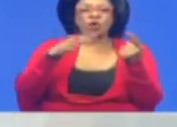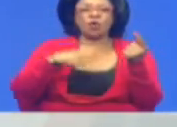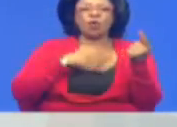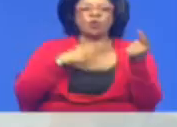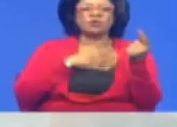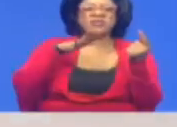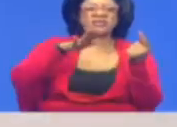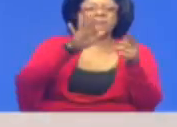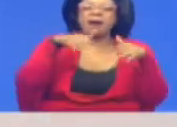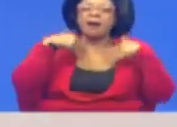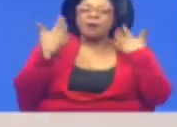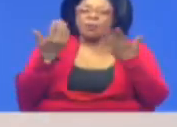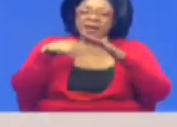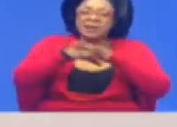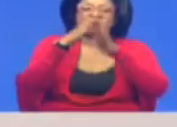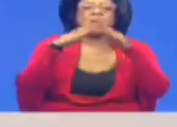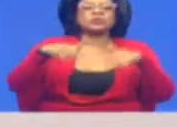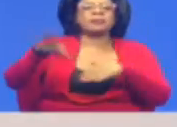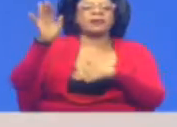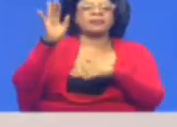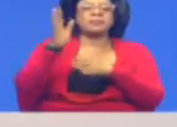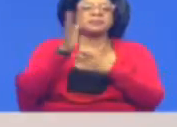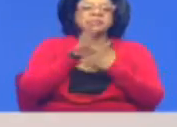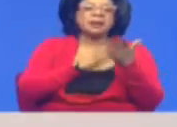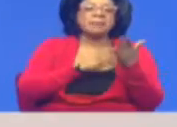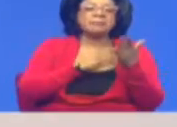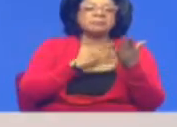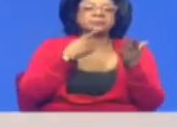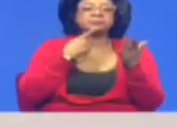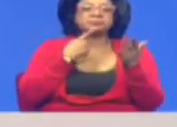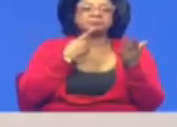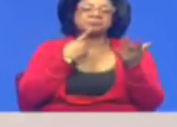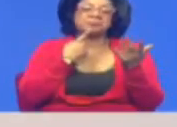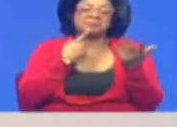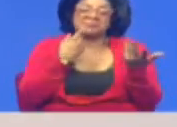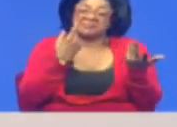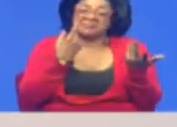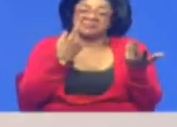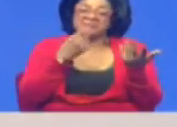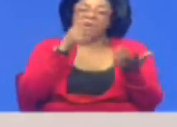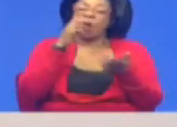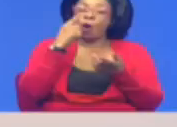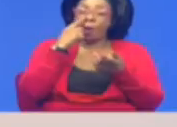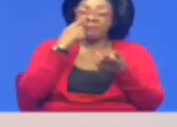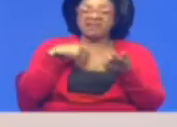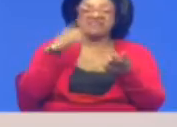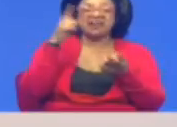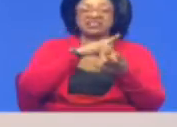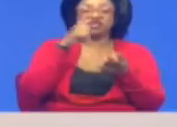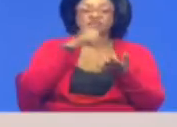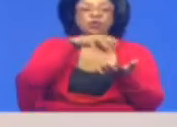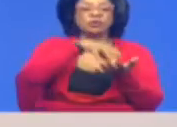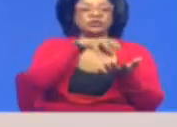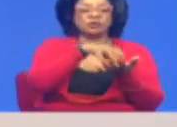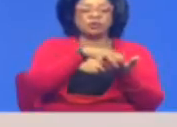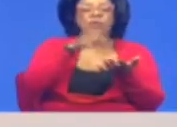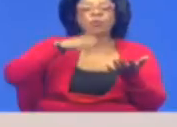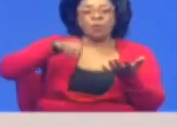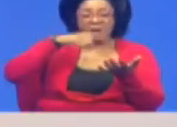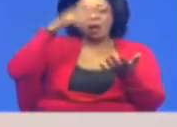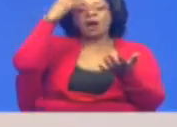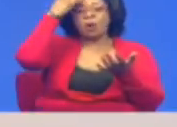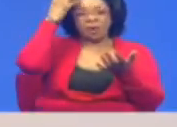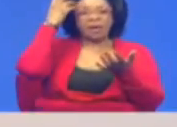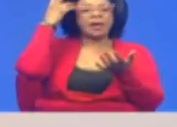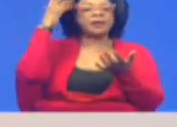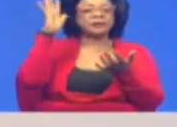her house. Some are alleging that there are harsh conditions at home. We are all aware that most of the children are now